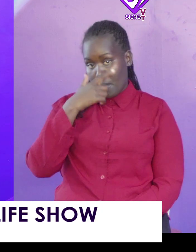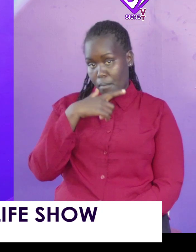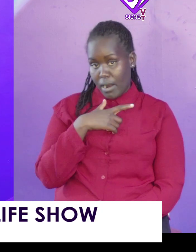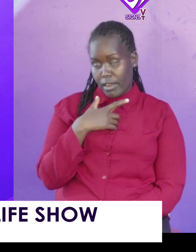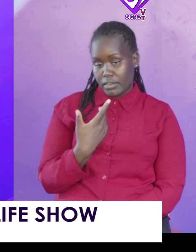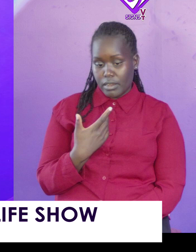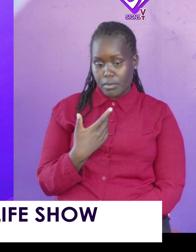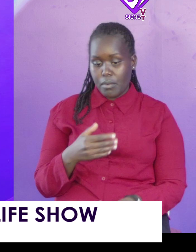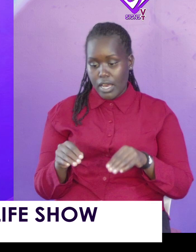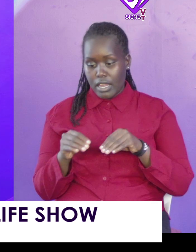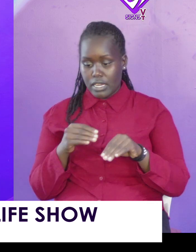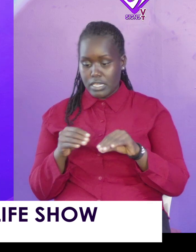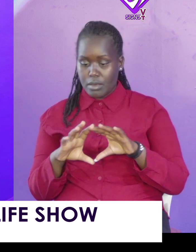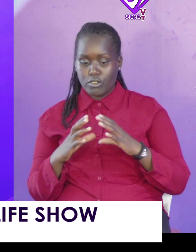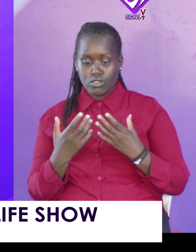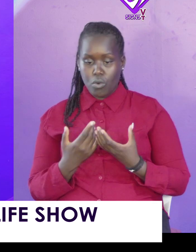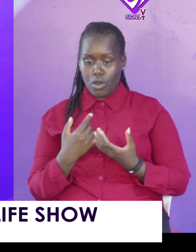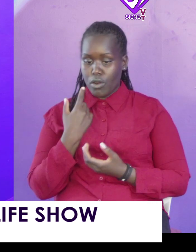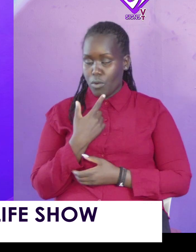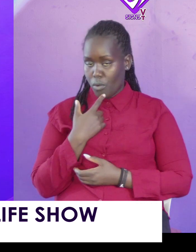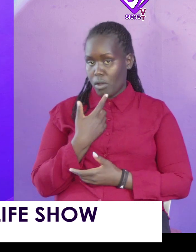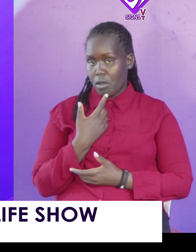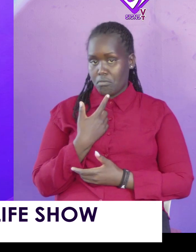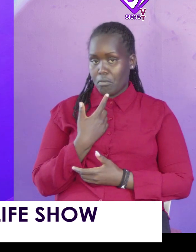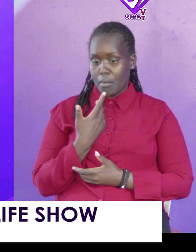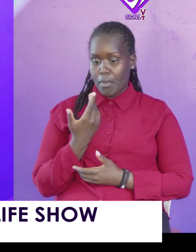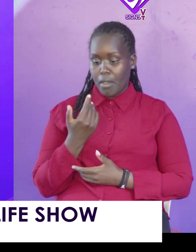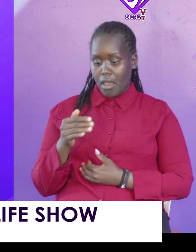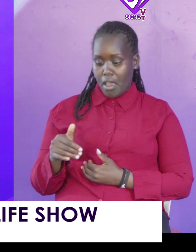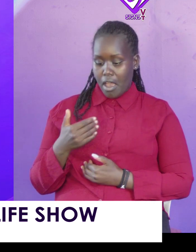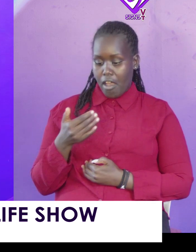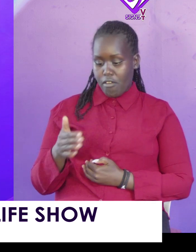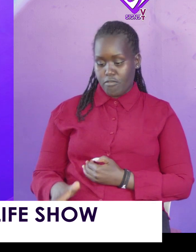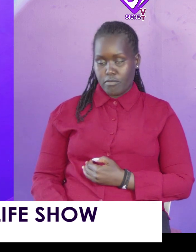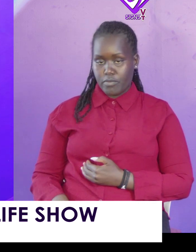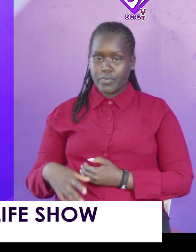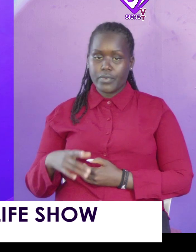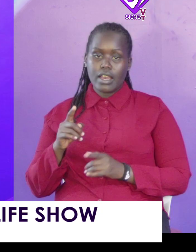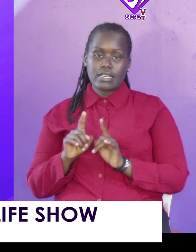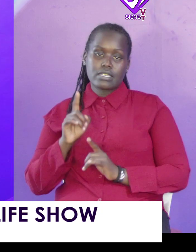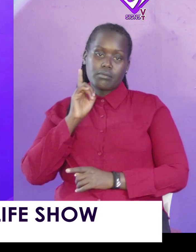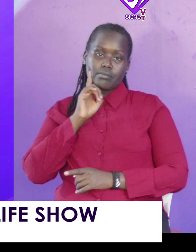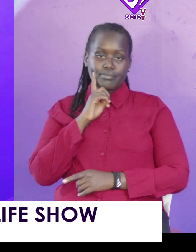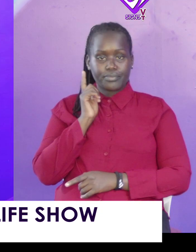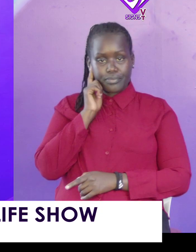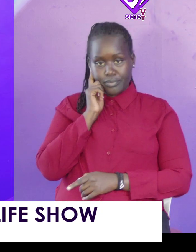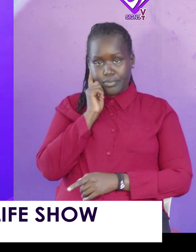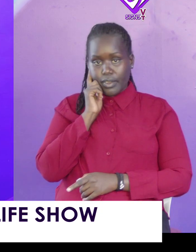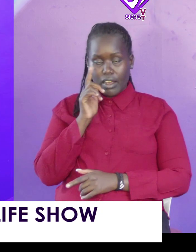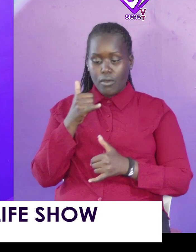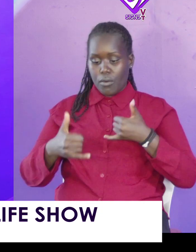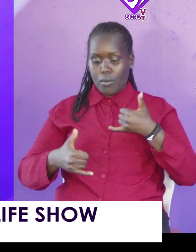in the disability world who have lost limbs, who have lost ears, and we enjoy life. Come